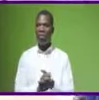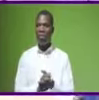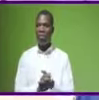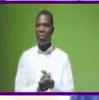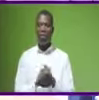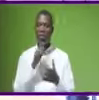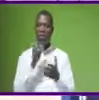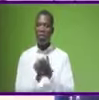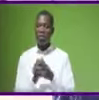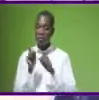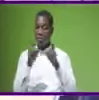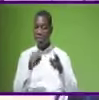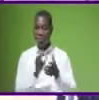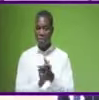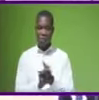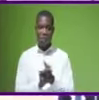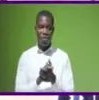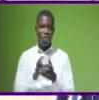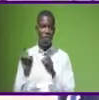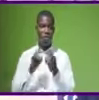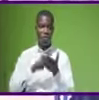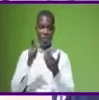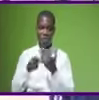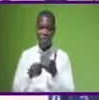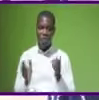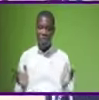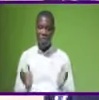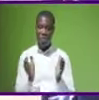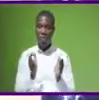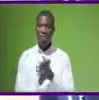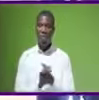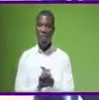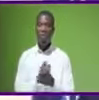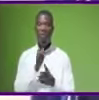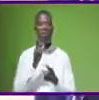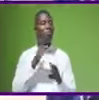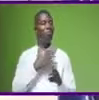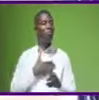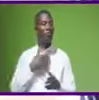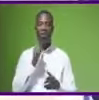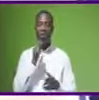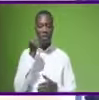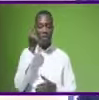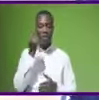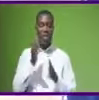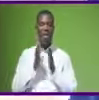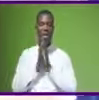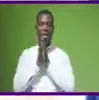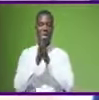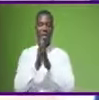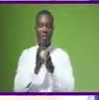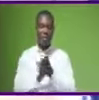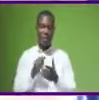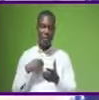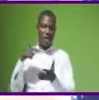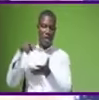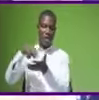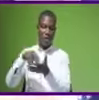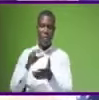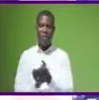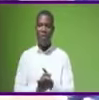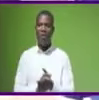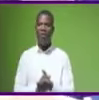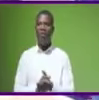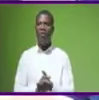atem. Wambe se ya di mo atem. Monte asia mumbisa me begina ha me